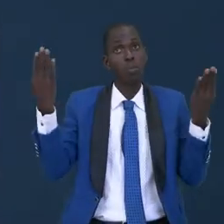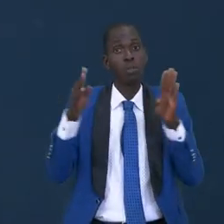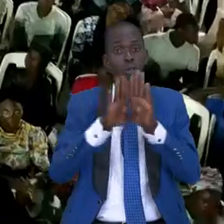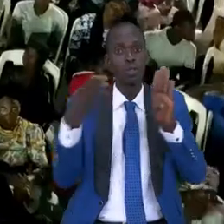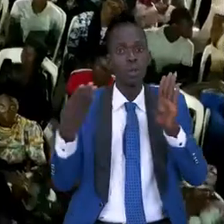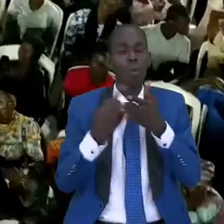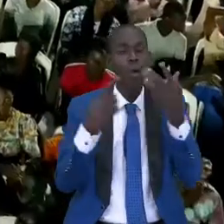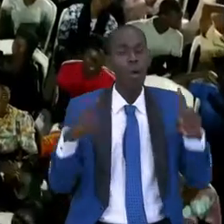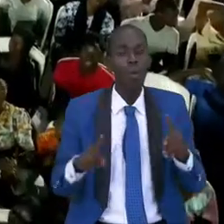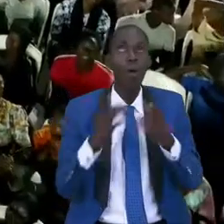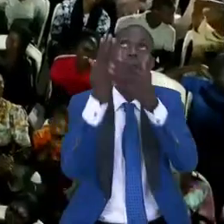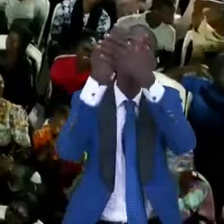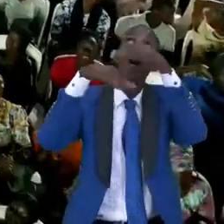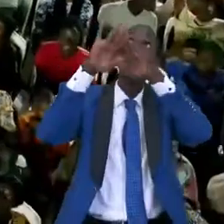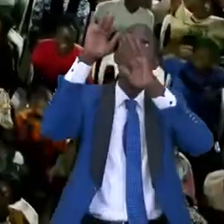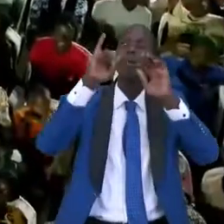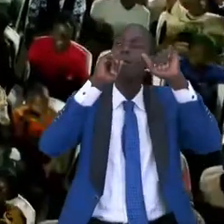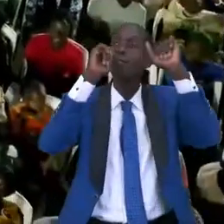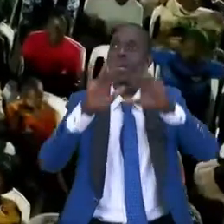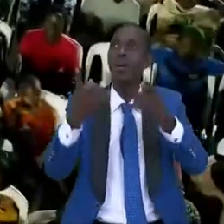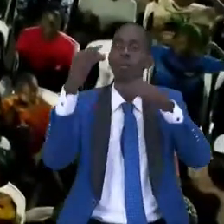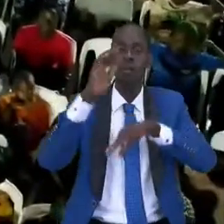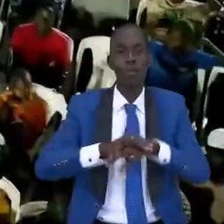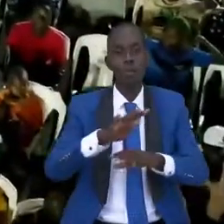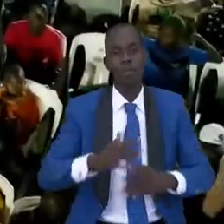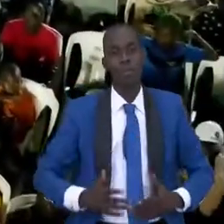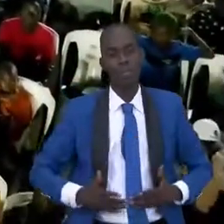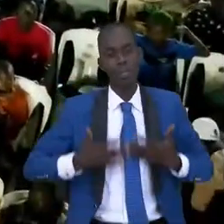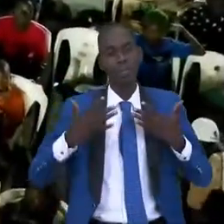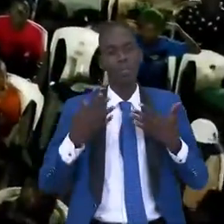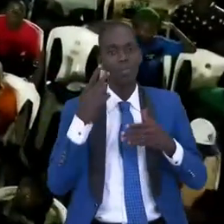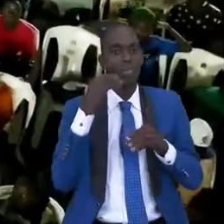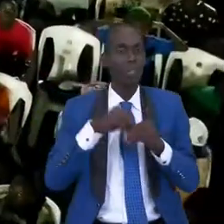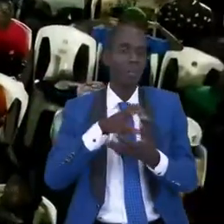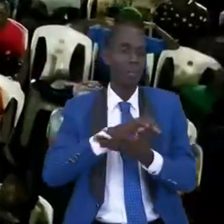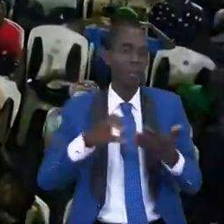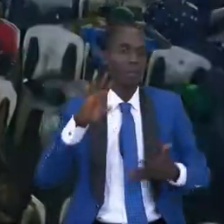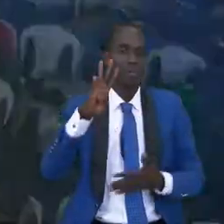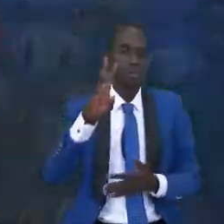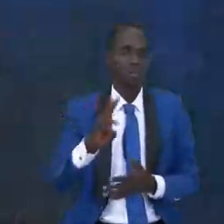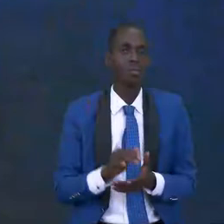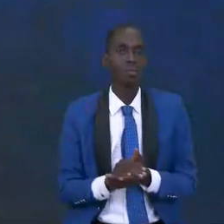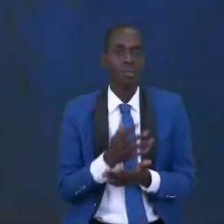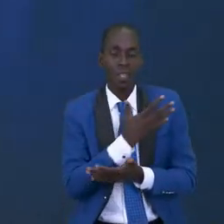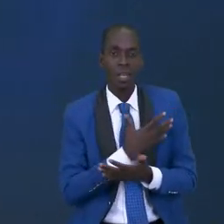come upon your life. Verse 46, and he came to